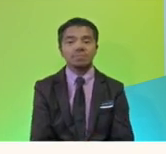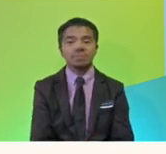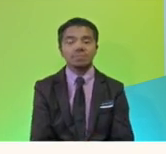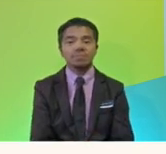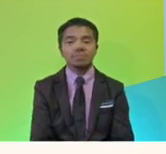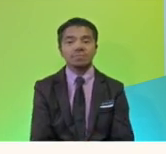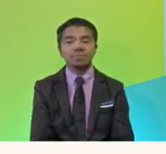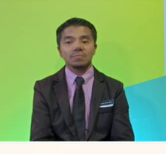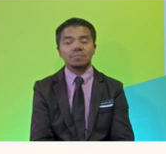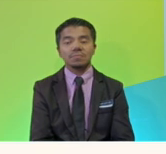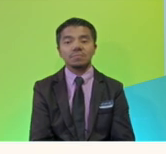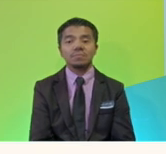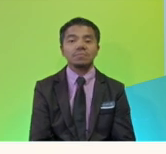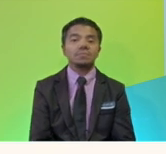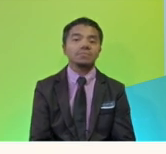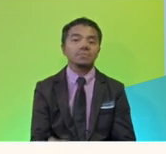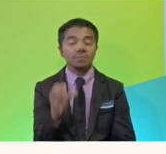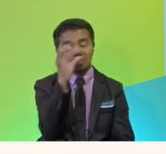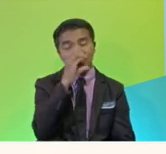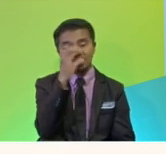and money taking my board to different beaches.